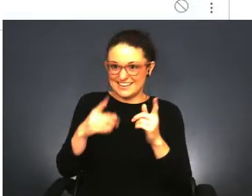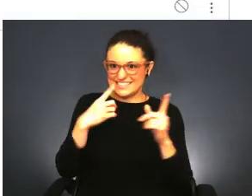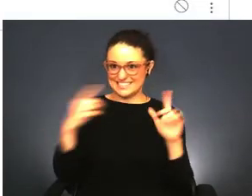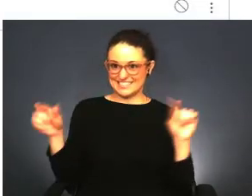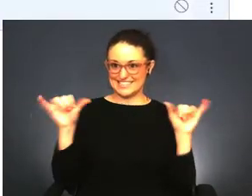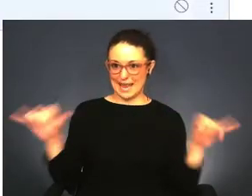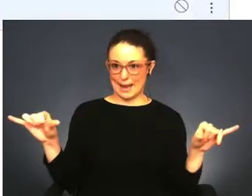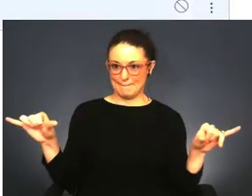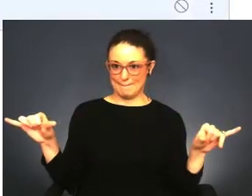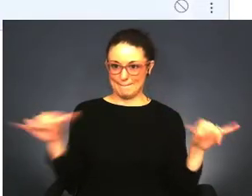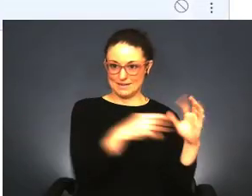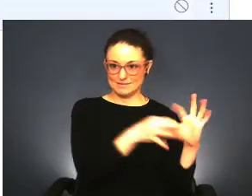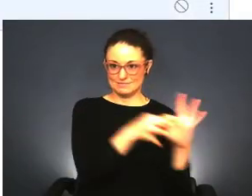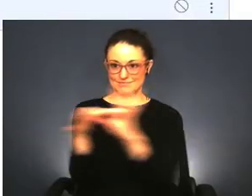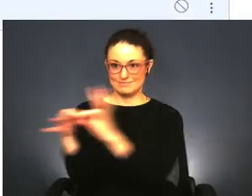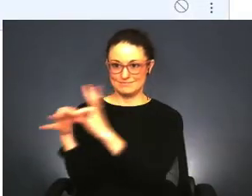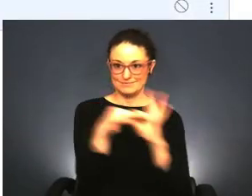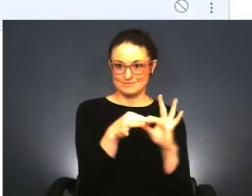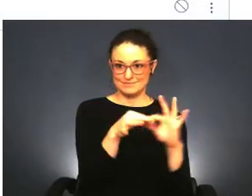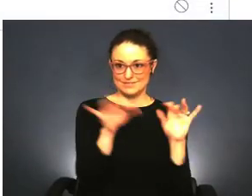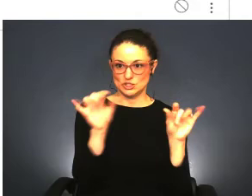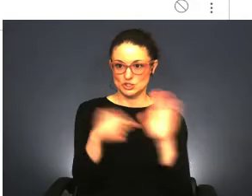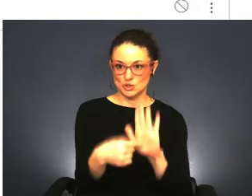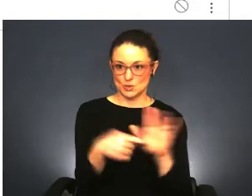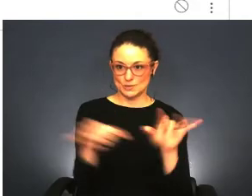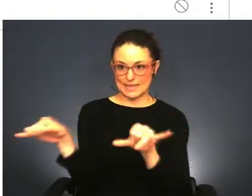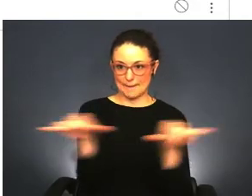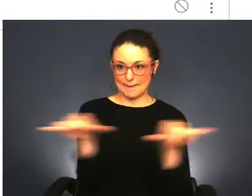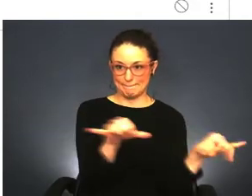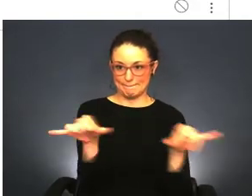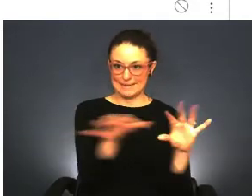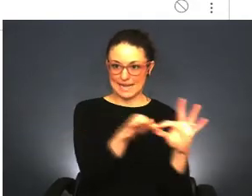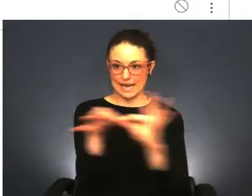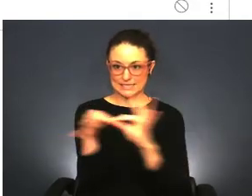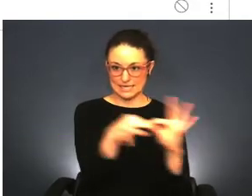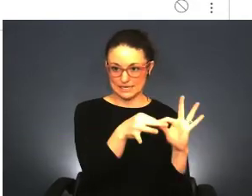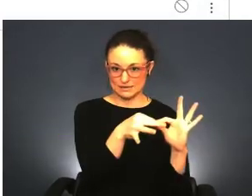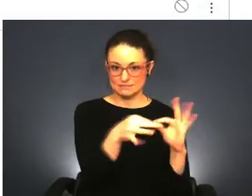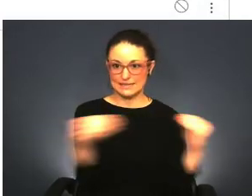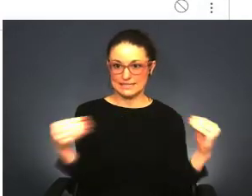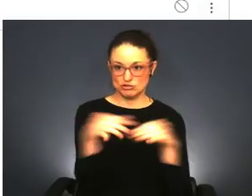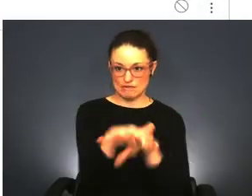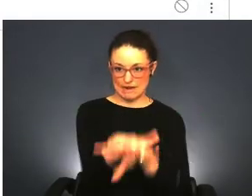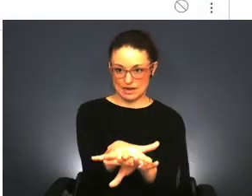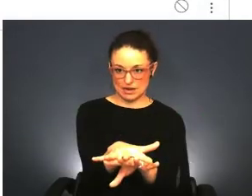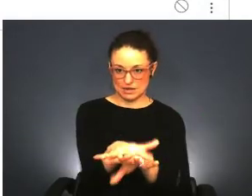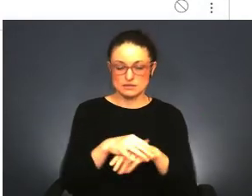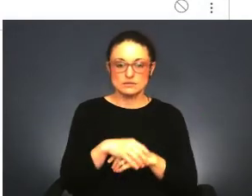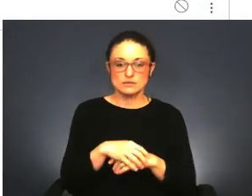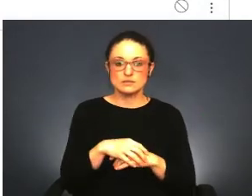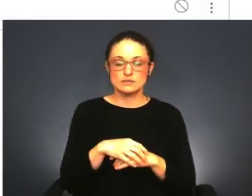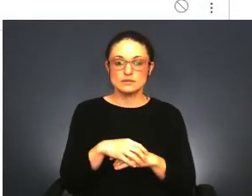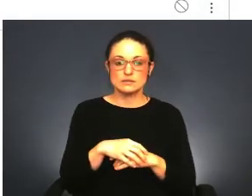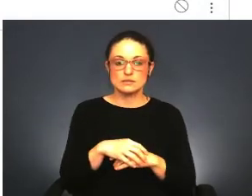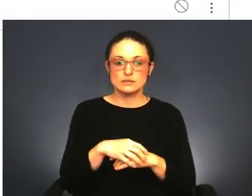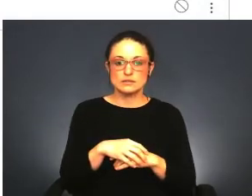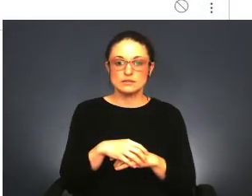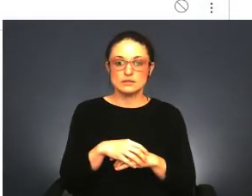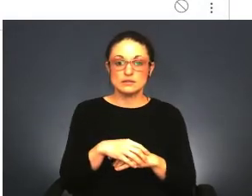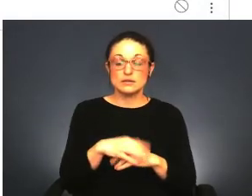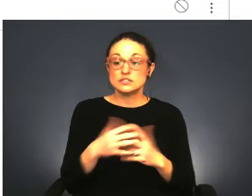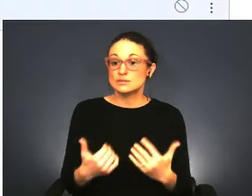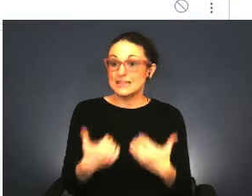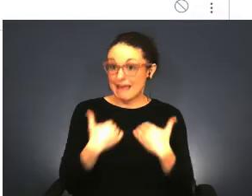in assignments. Okay, they're connected, they're integrated. So in order to